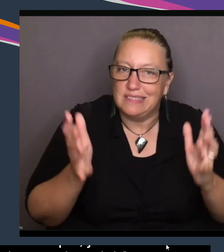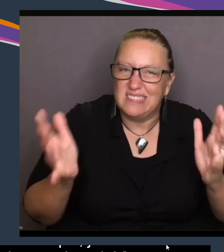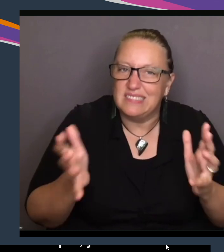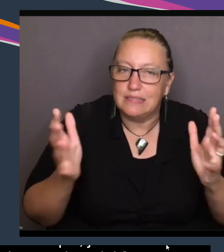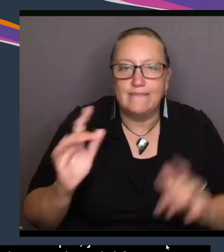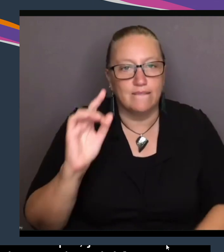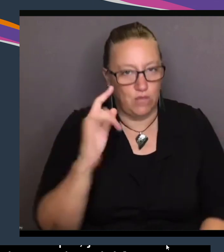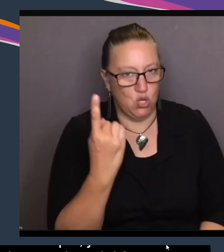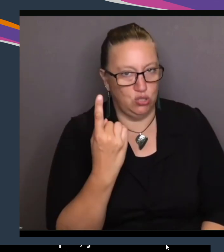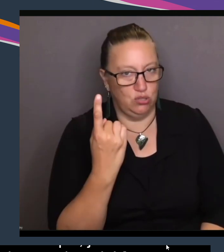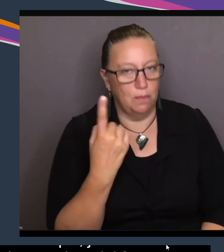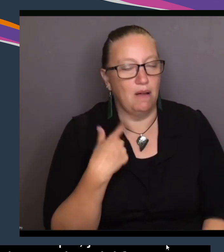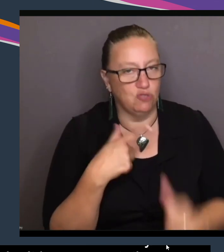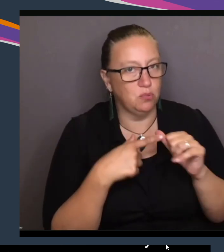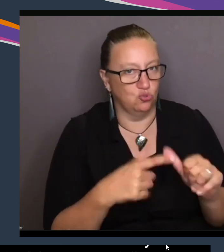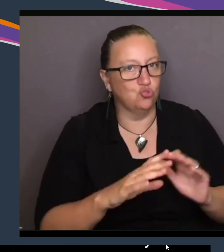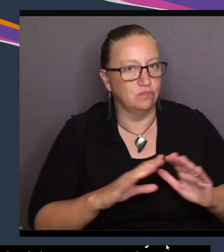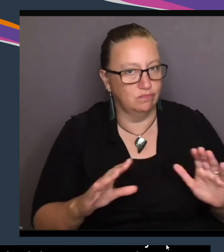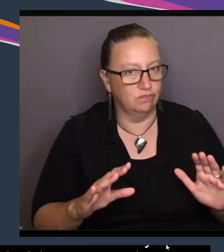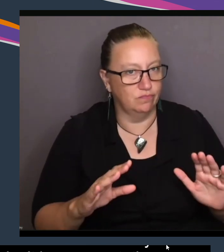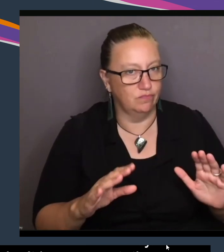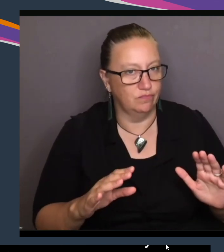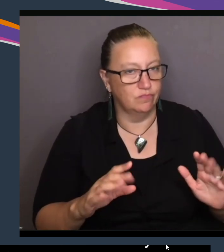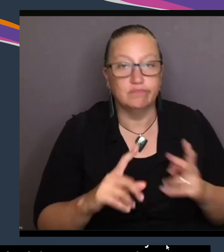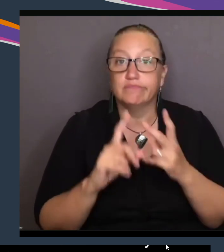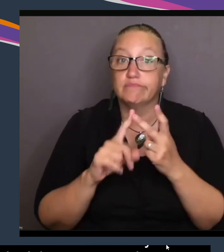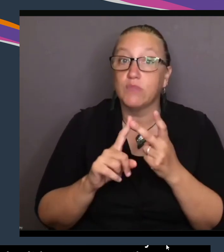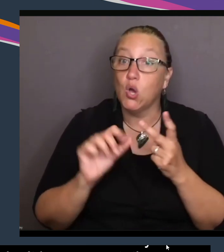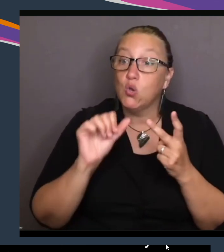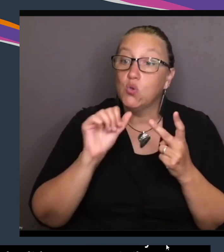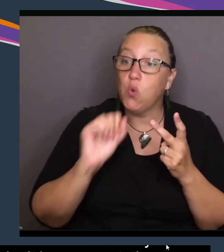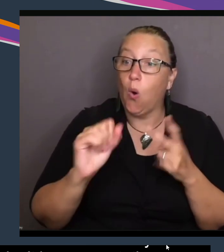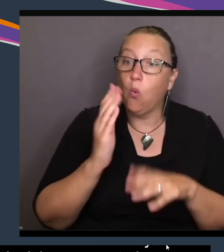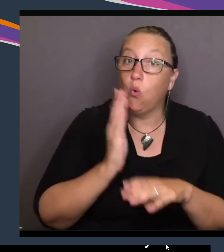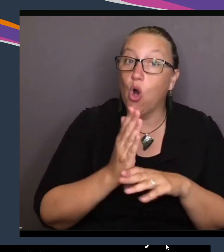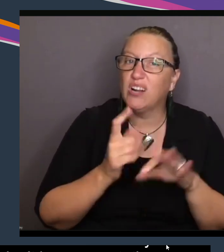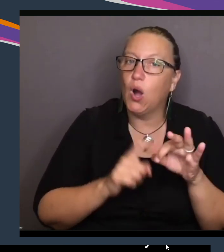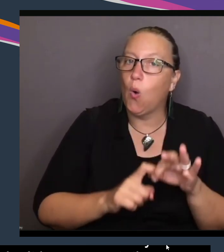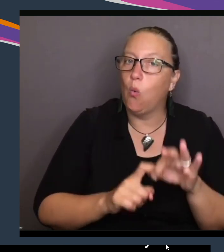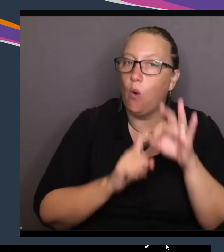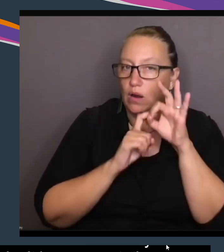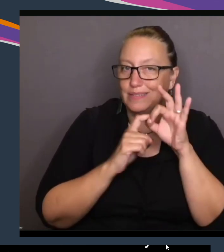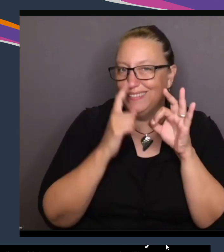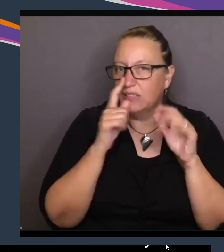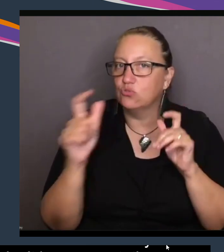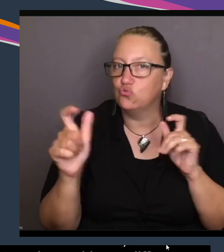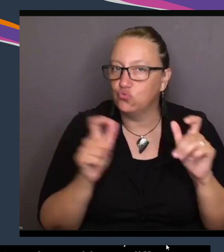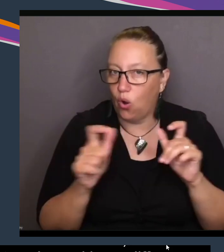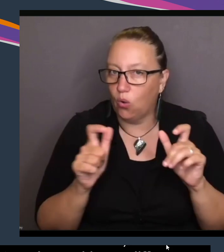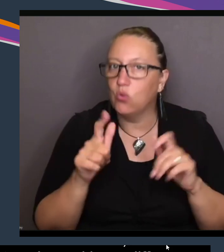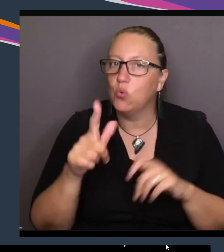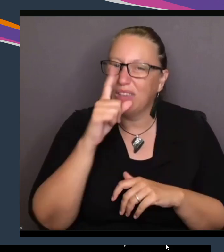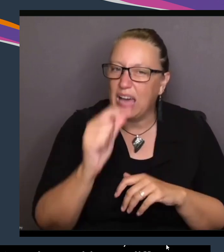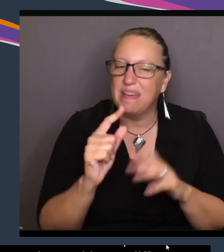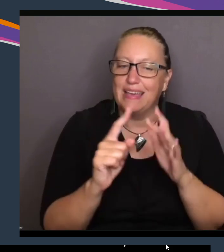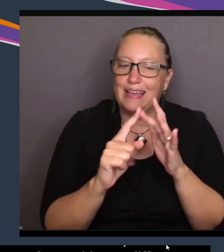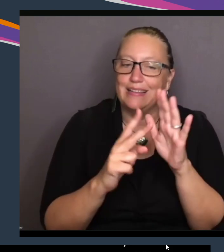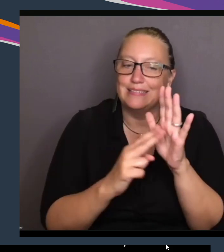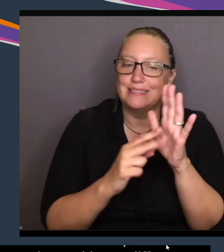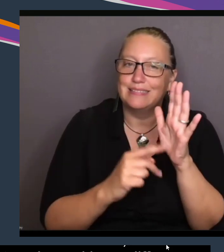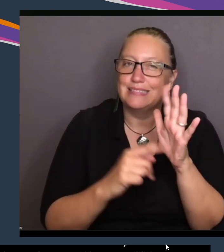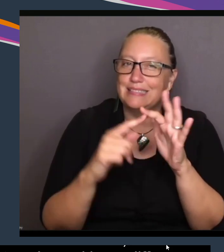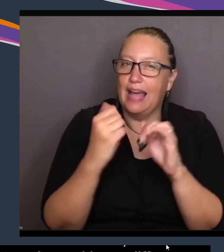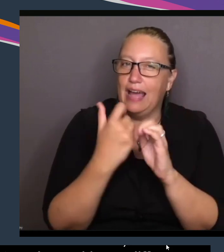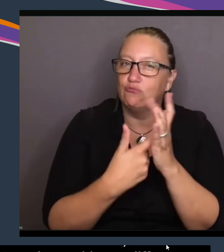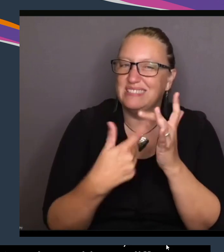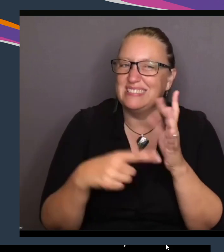question. You can control the quality of your work and the integrity and self-accountability. Essentially, that is what